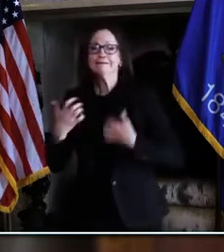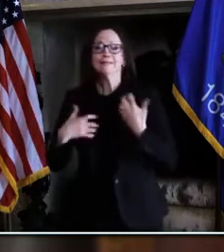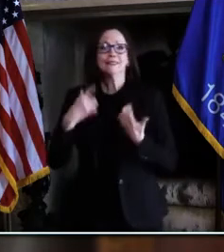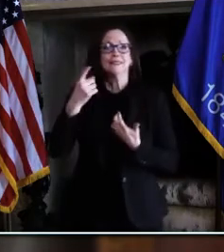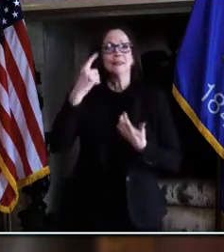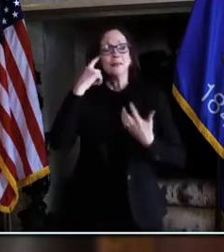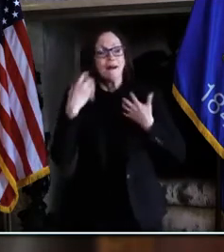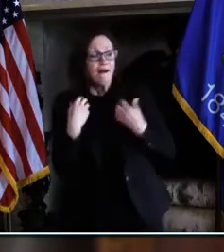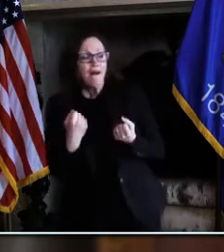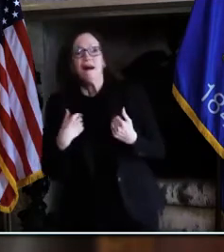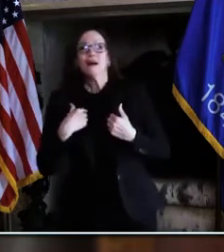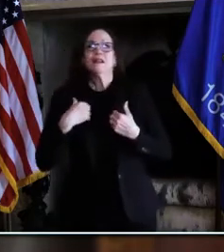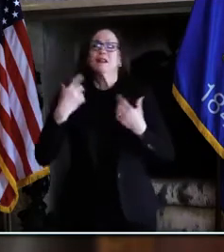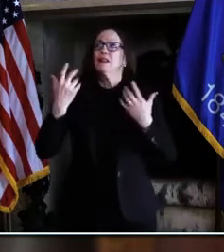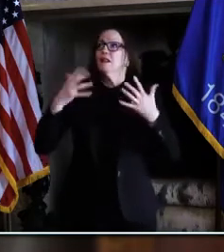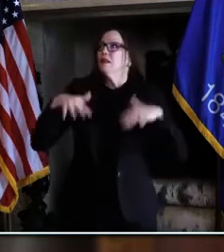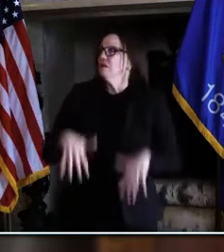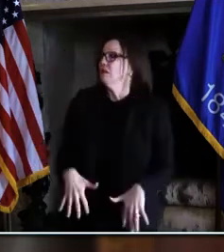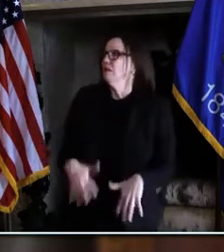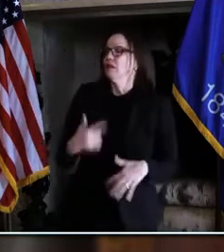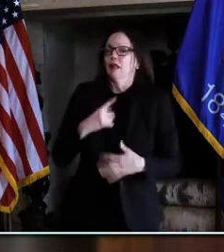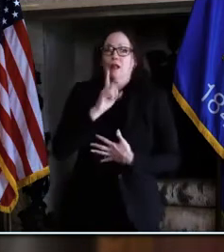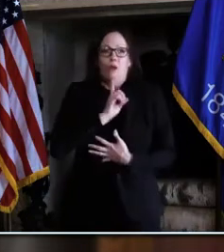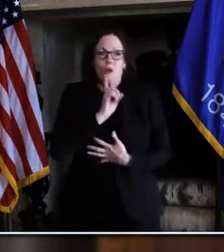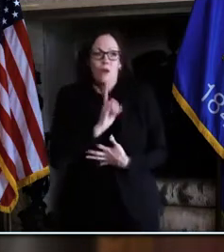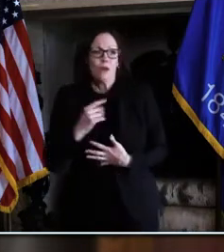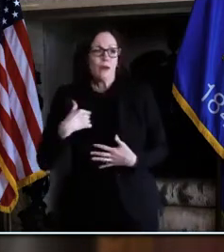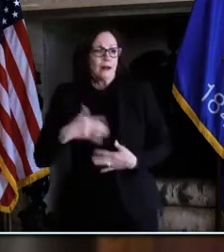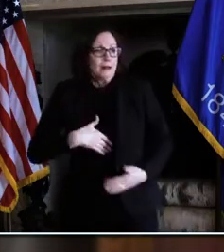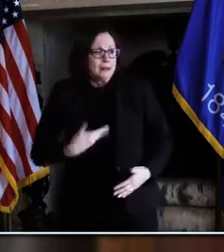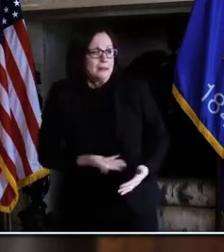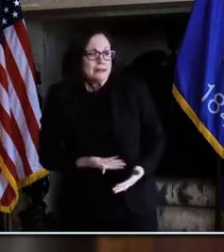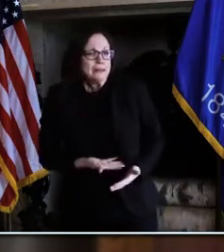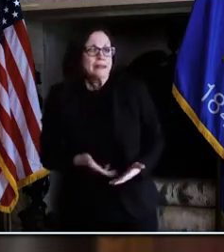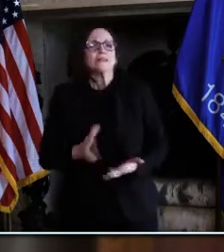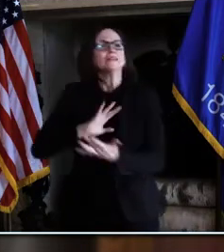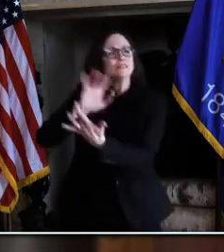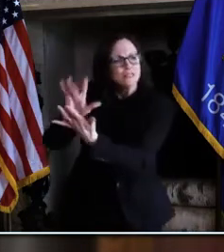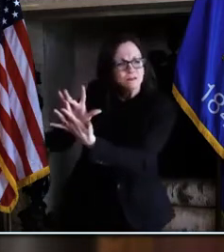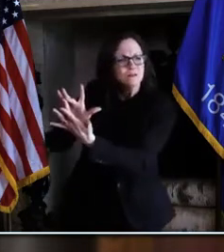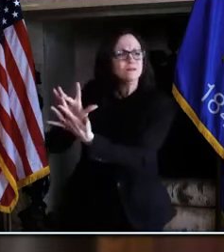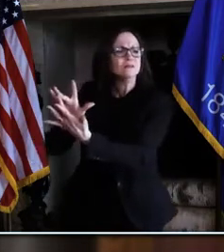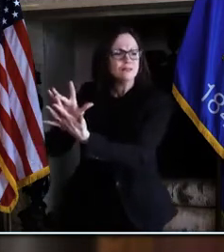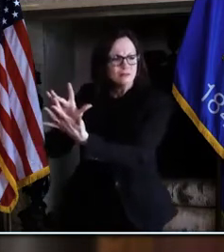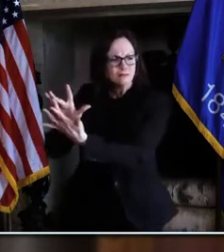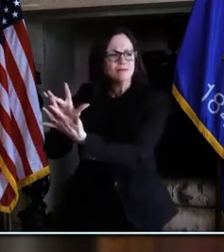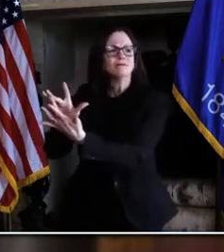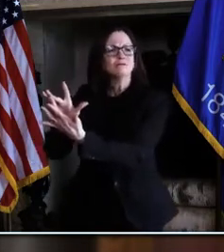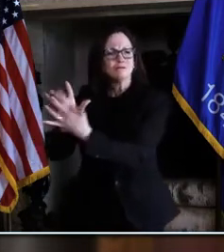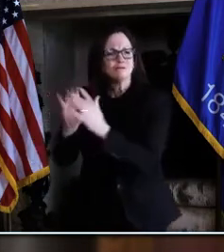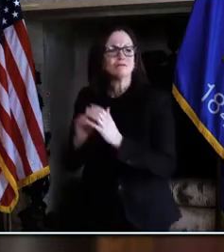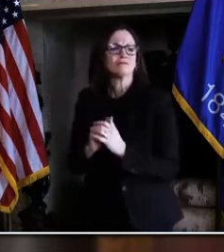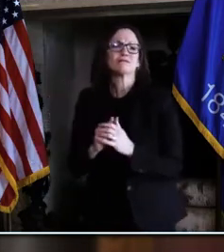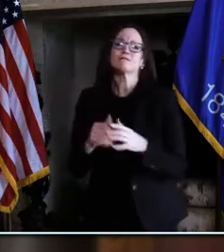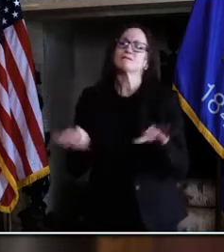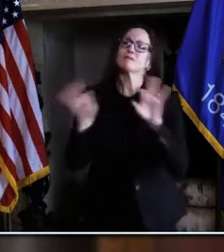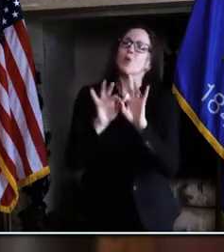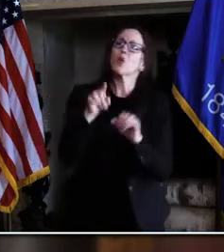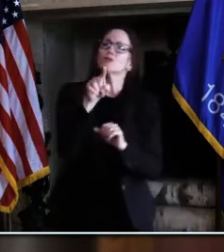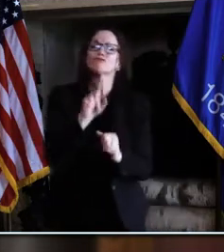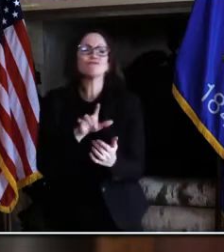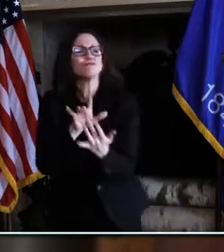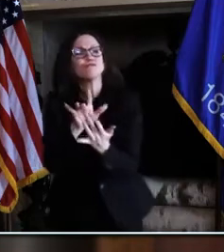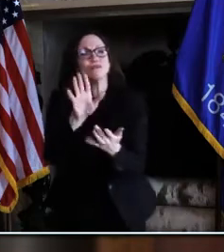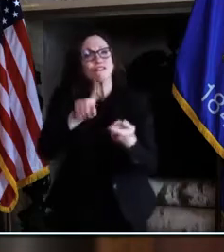webpage. But also you can call and check in on people, see how they're coping, FaceTime with grandma, Skype with your